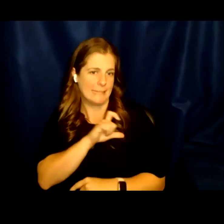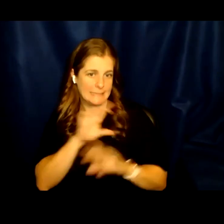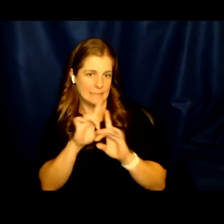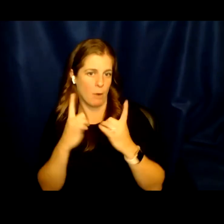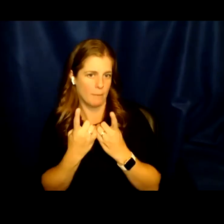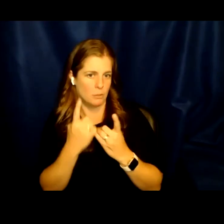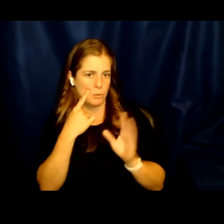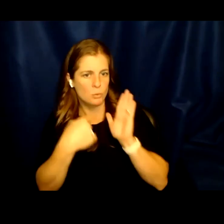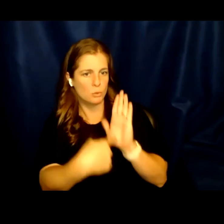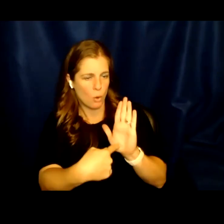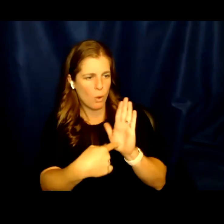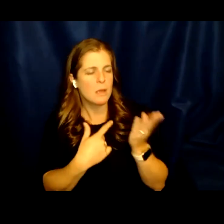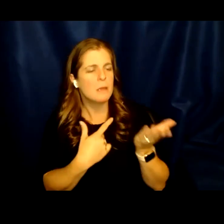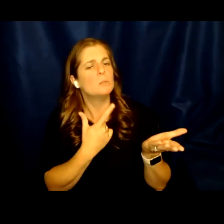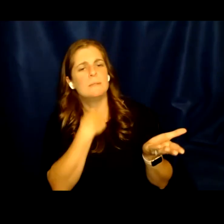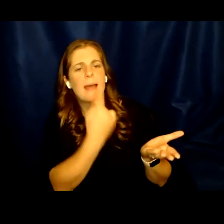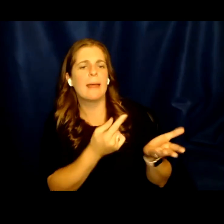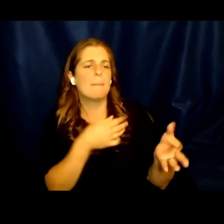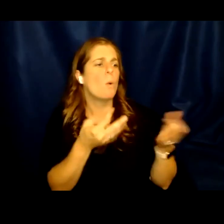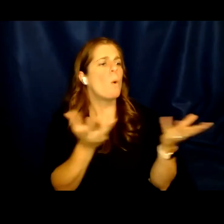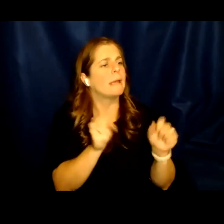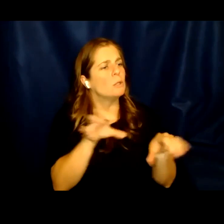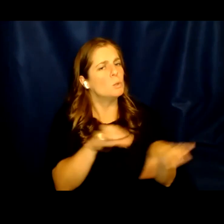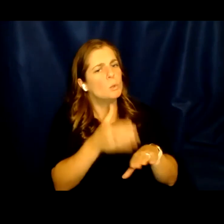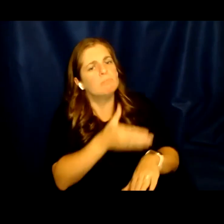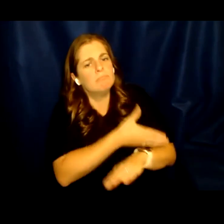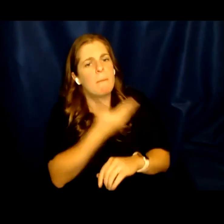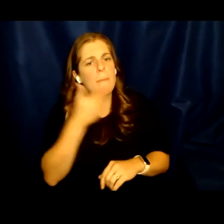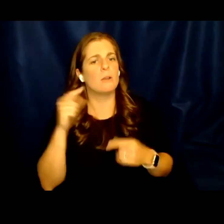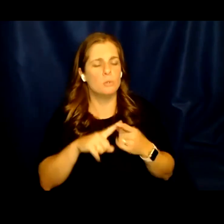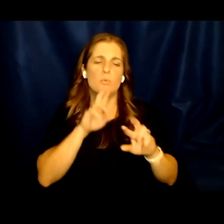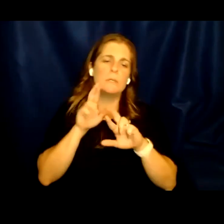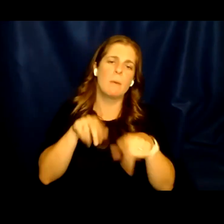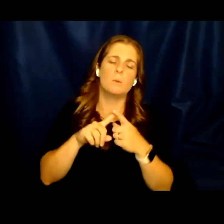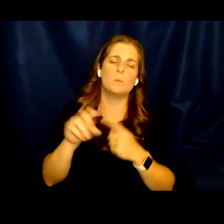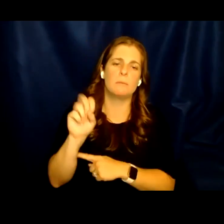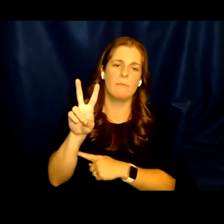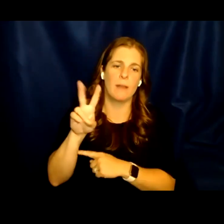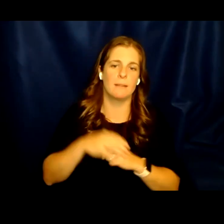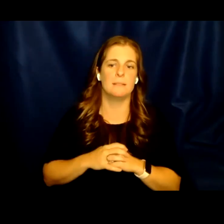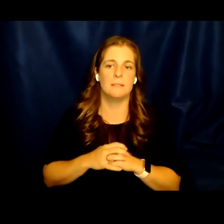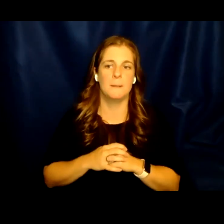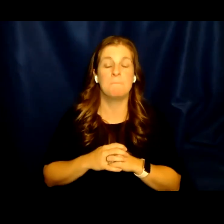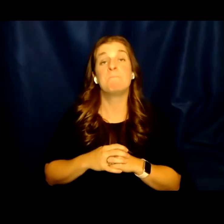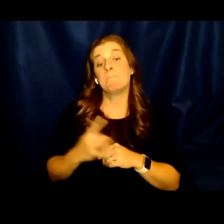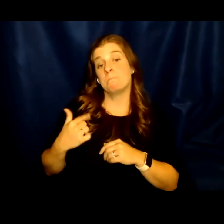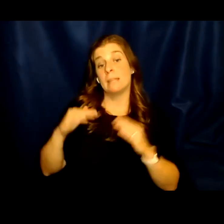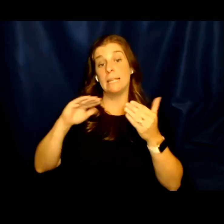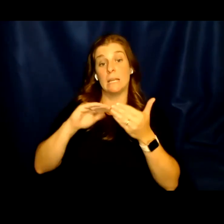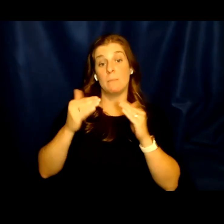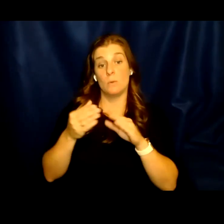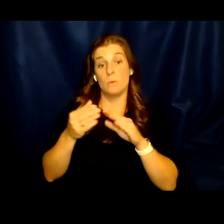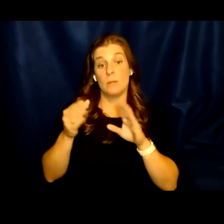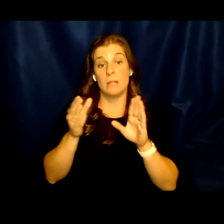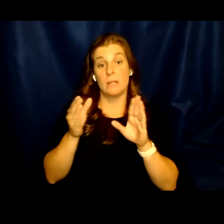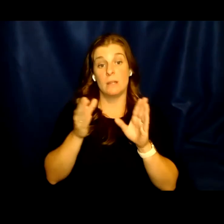what they could be doing better to respond to sexual violence. And as community organizers who were involved in that audit, what